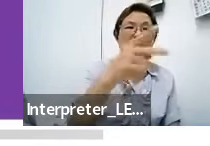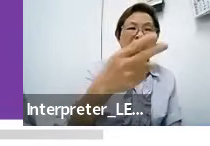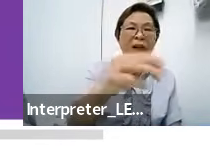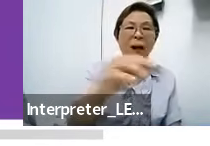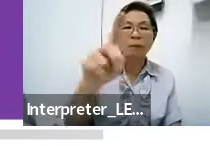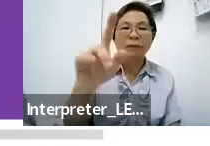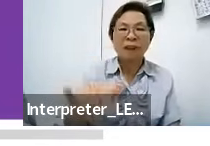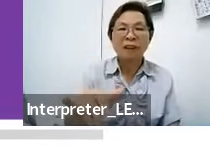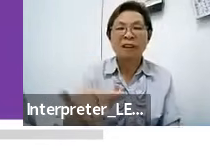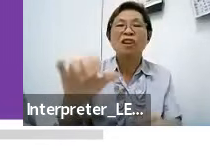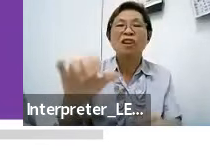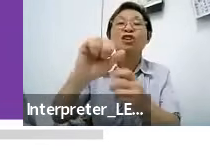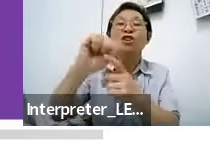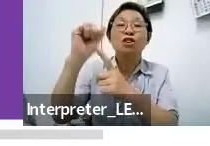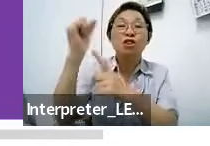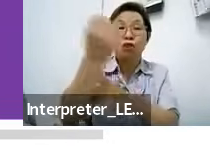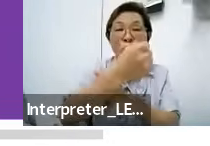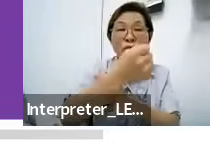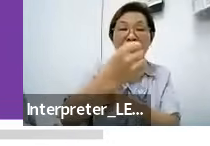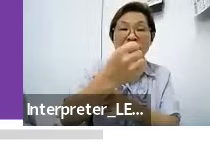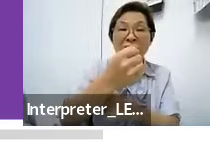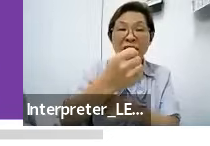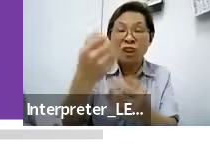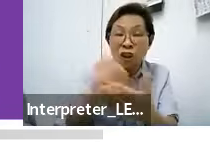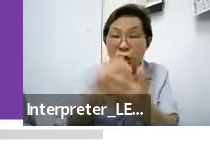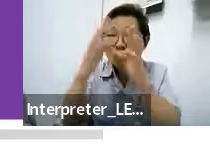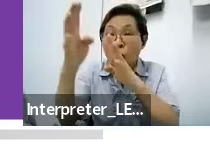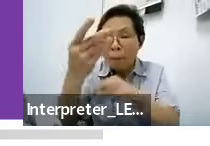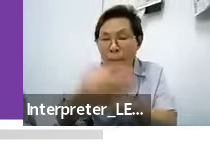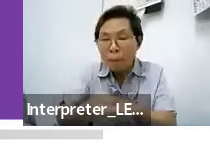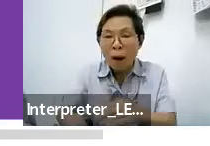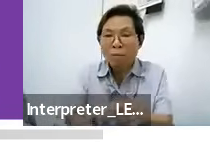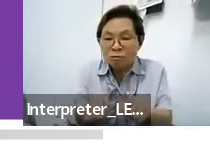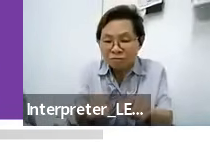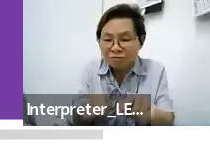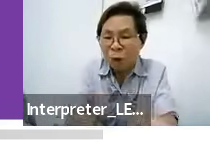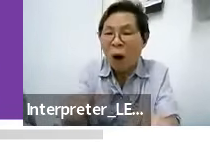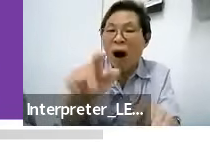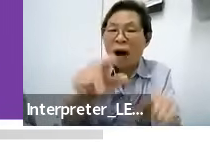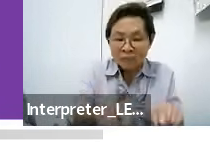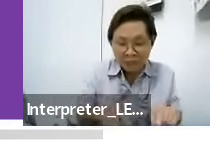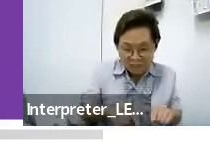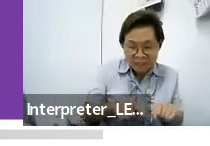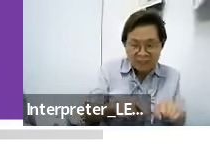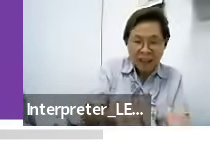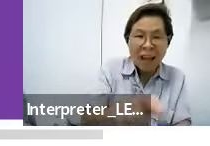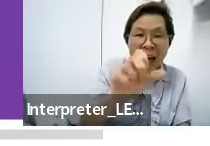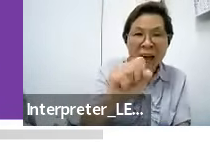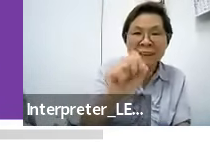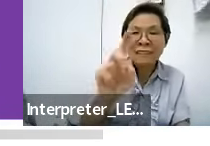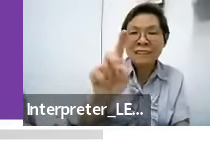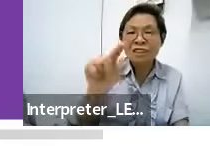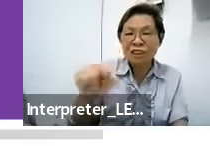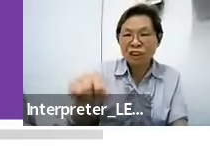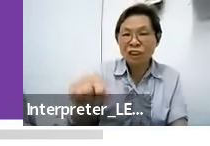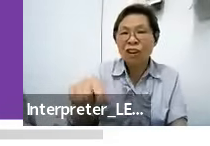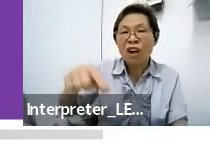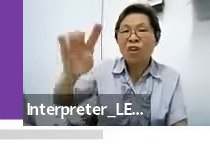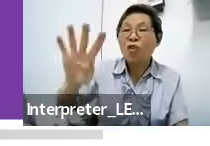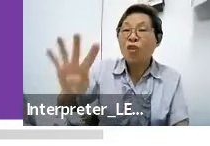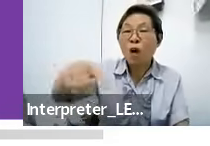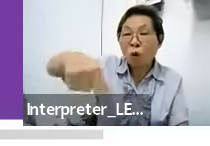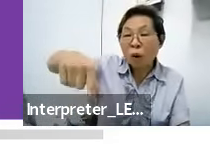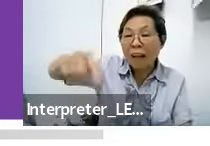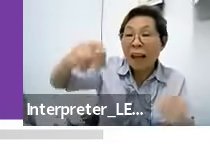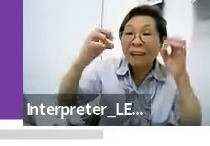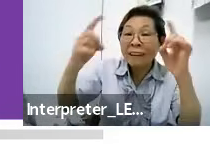innovation product that we felt is aligned with the SDG for quality education.